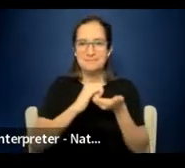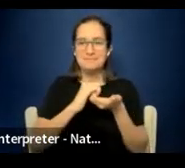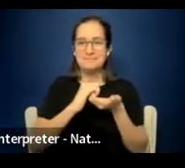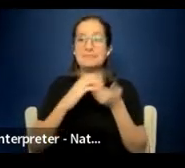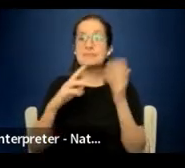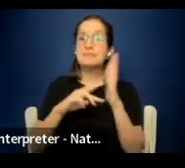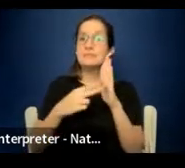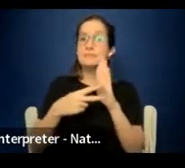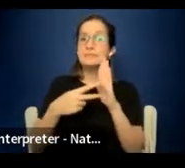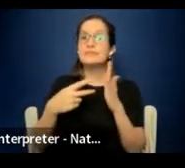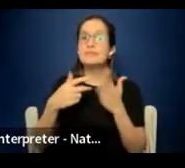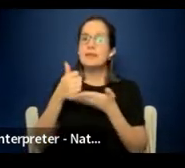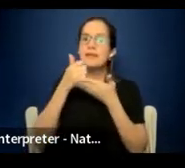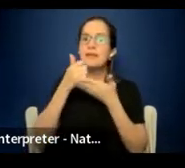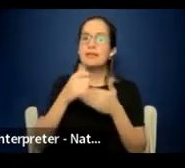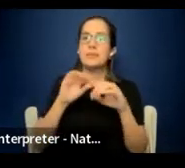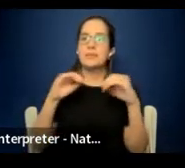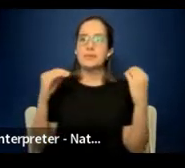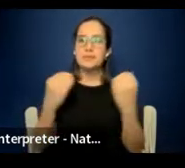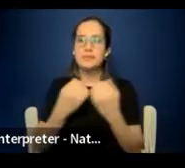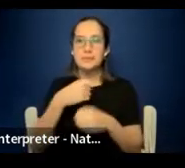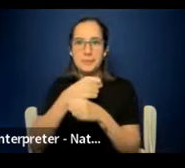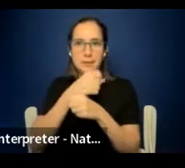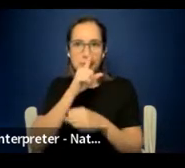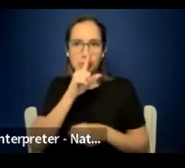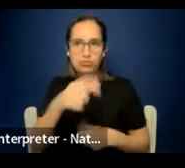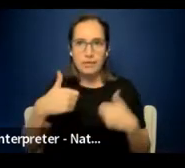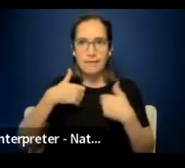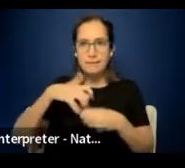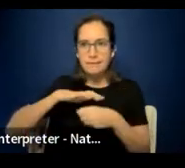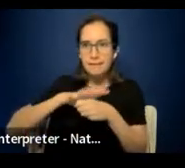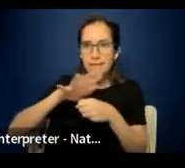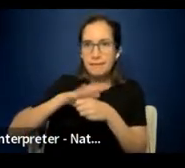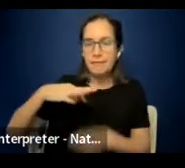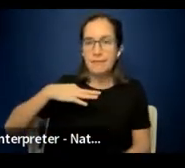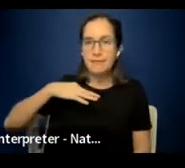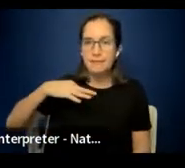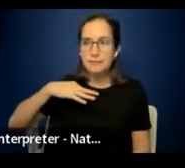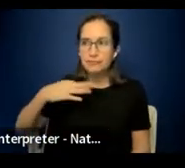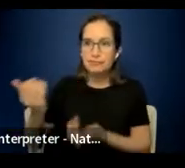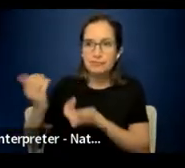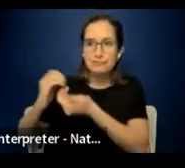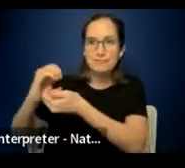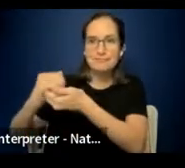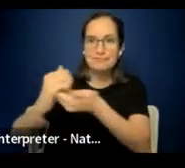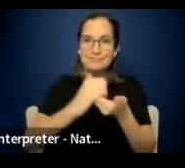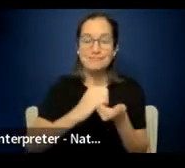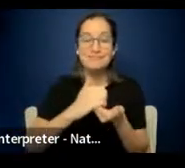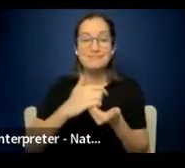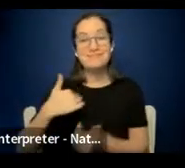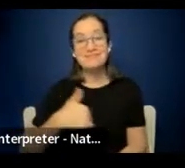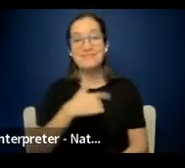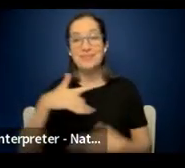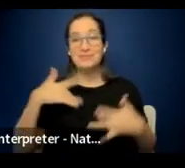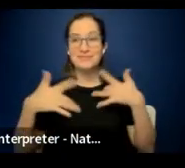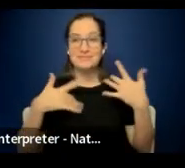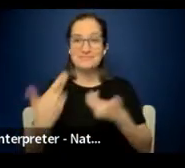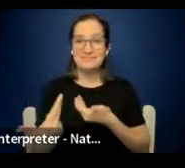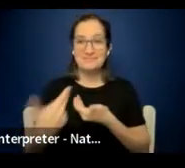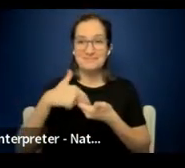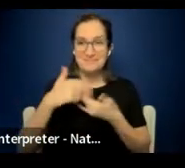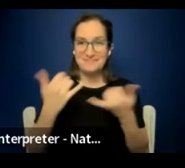impact through volunteer engagement. And so we are incredibly happy to have you all on with us